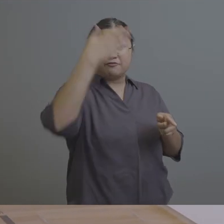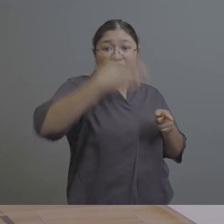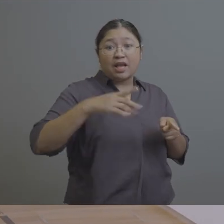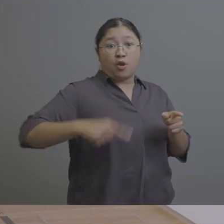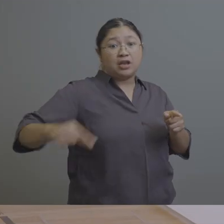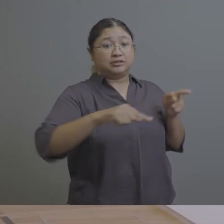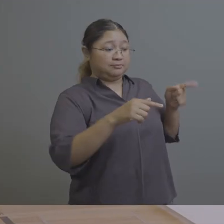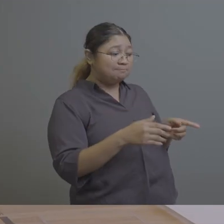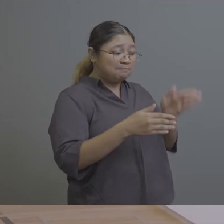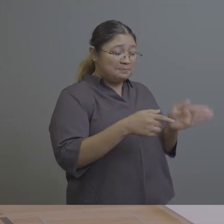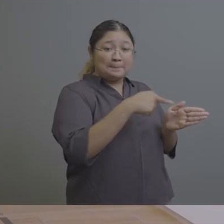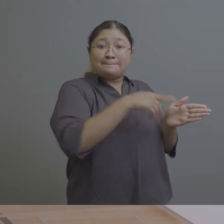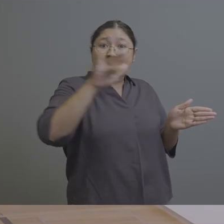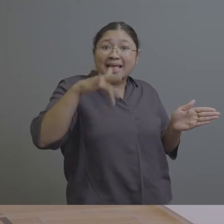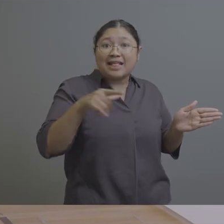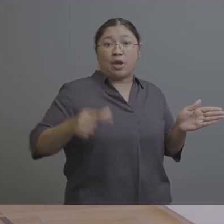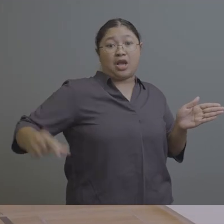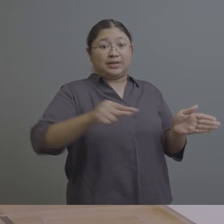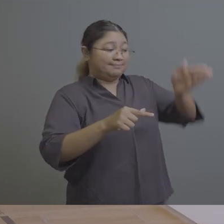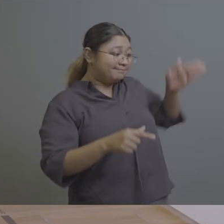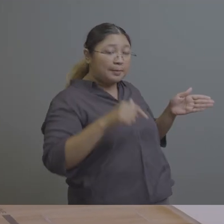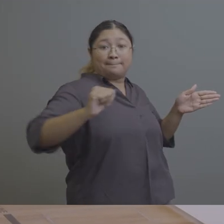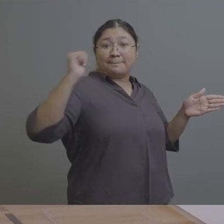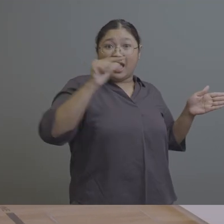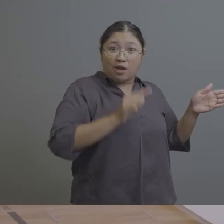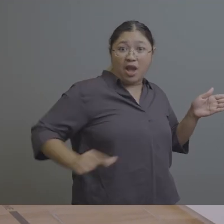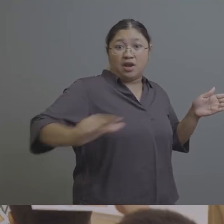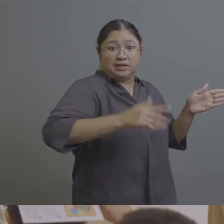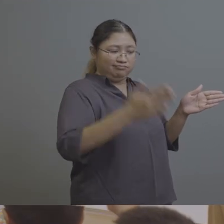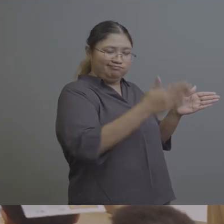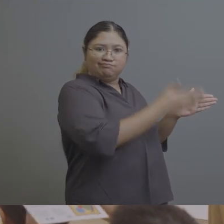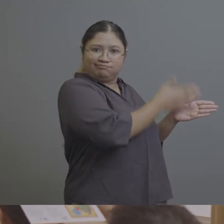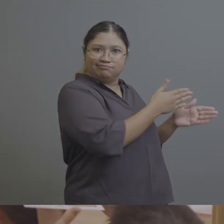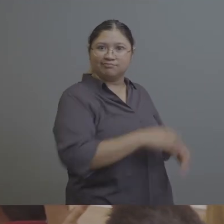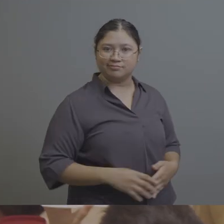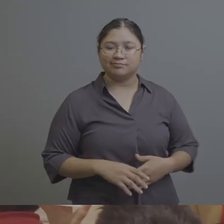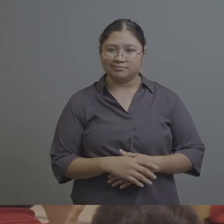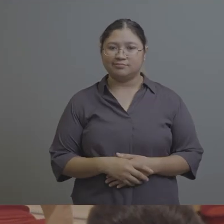of foreground, background, and middle ground.